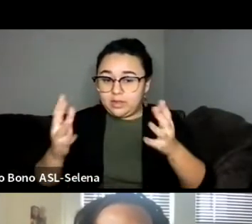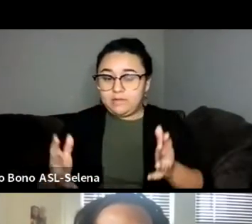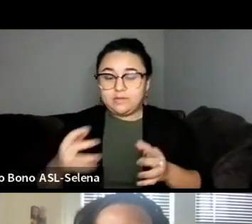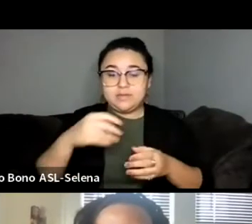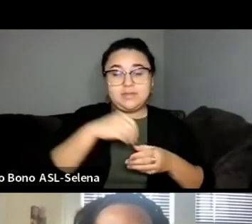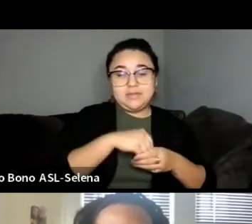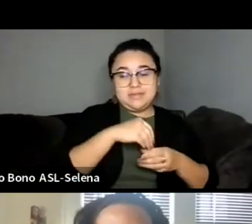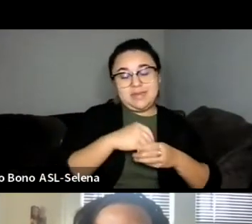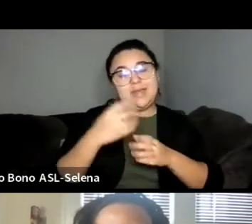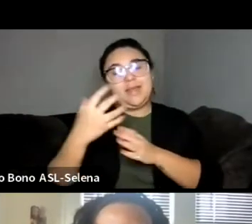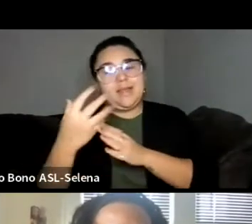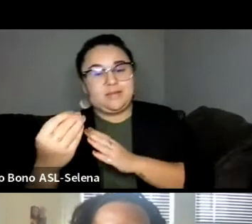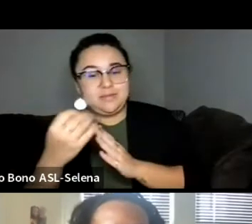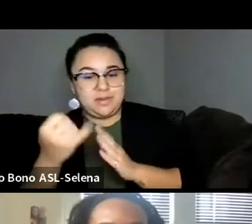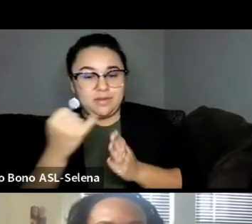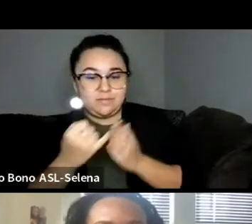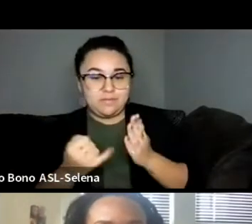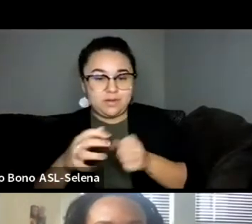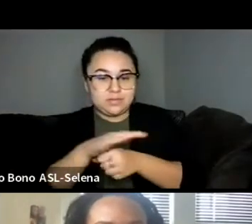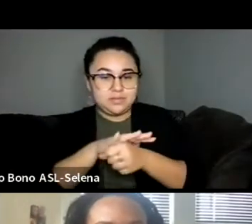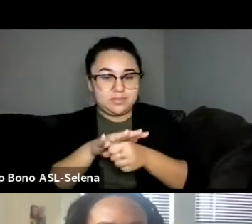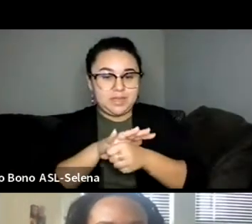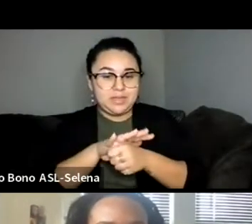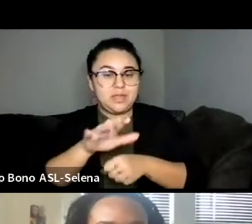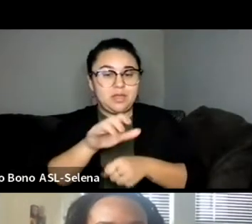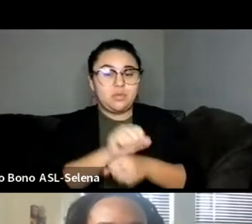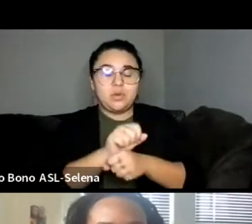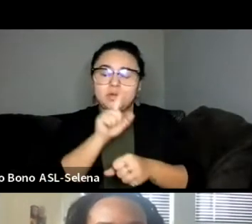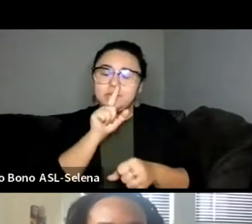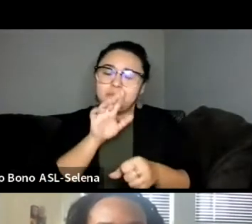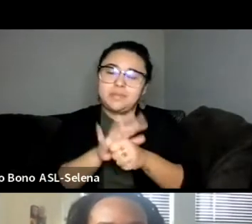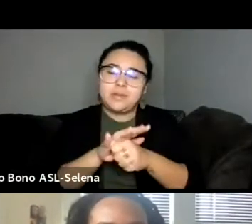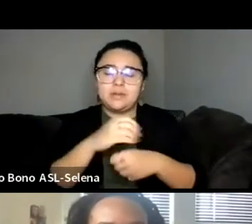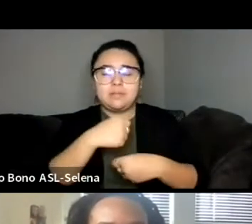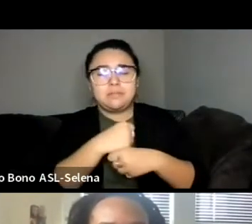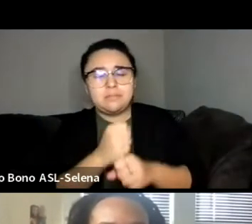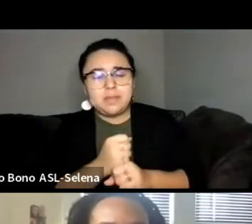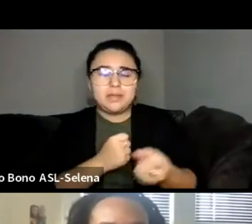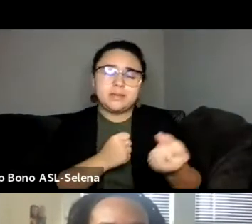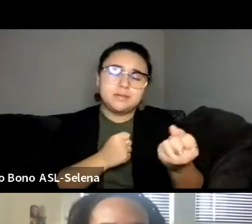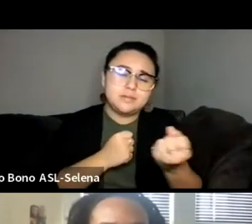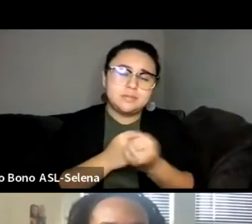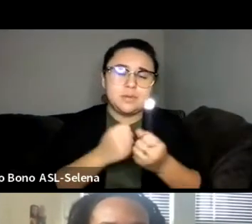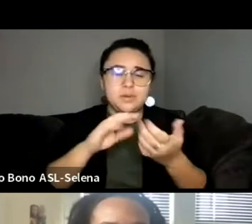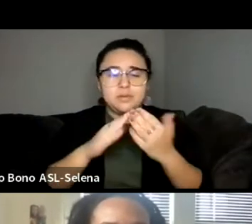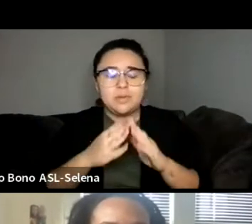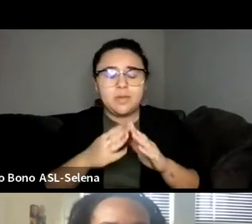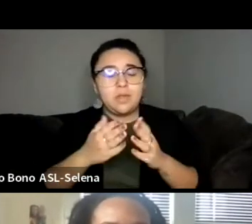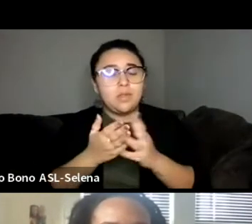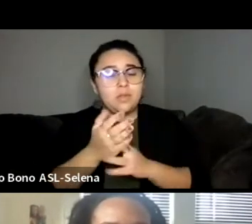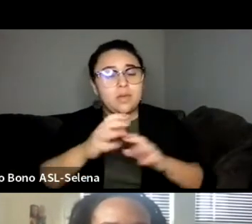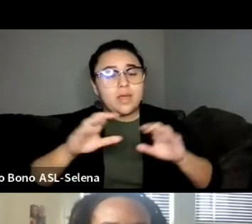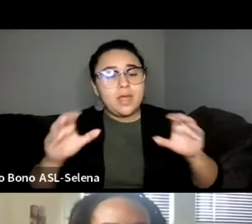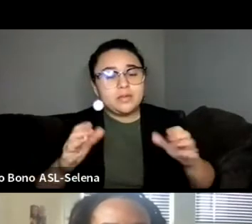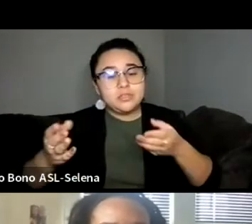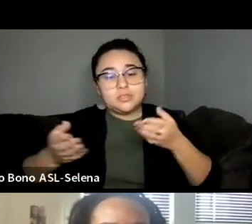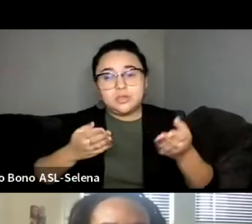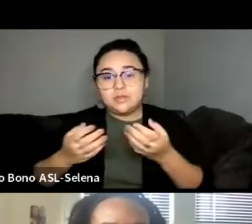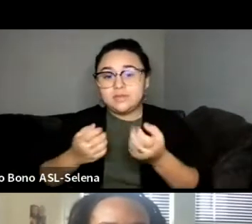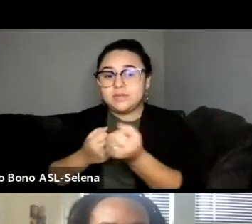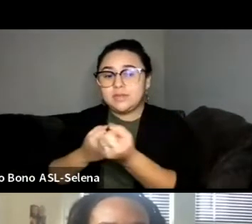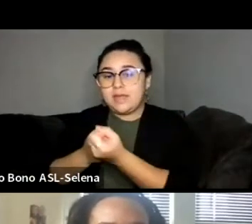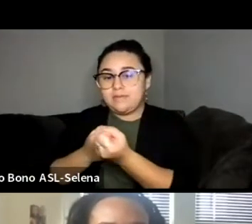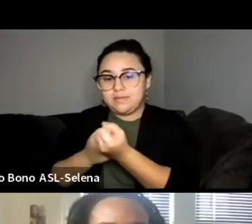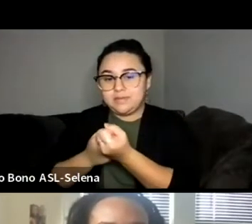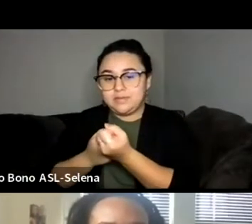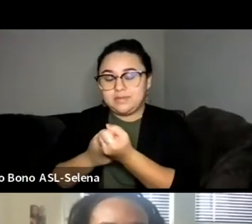artistic spaces. And their work is committed to creating and supporting communities through action, service, and advocacy. This group of leaders